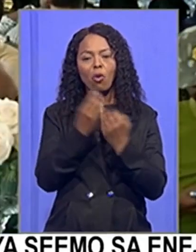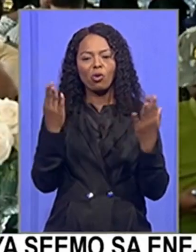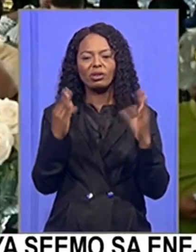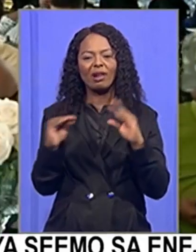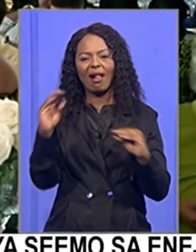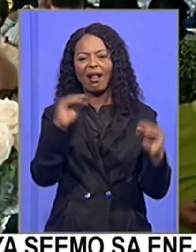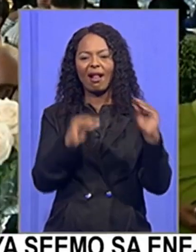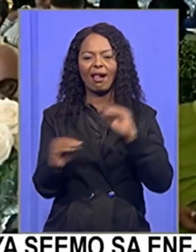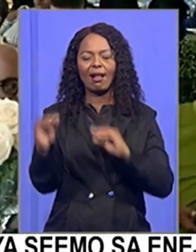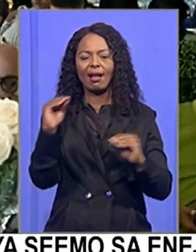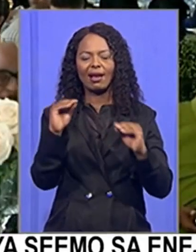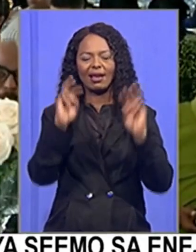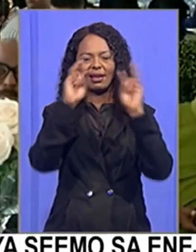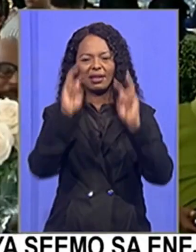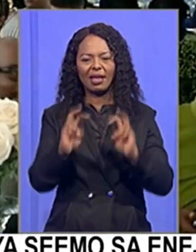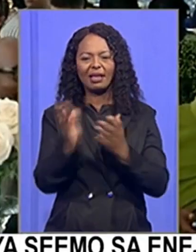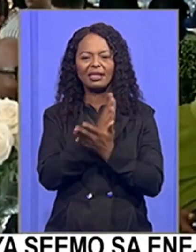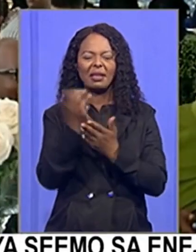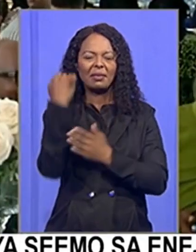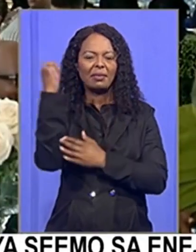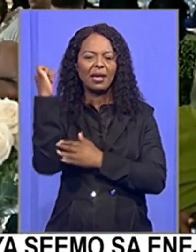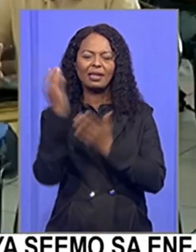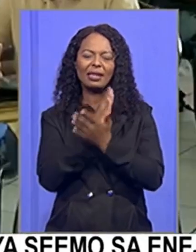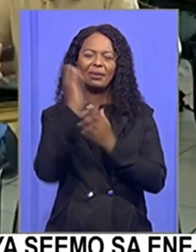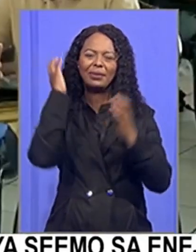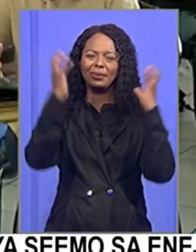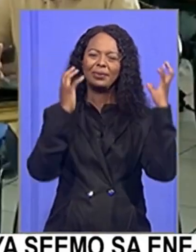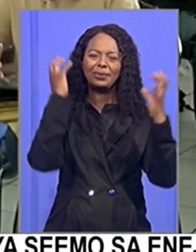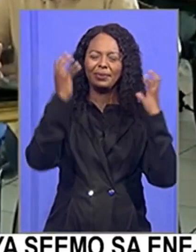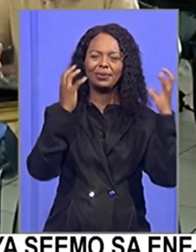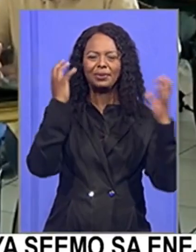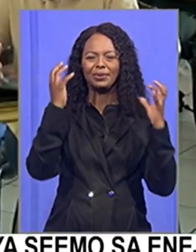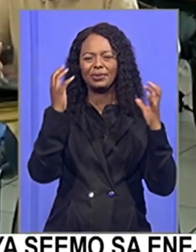le tshireletsego ya eneji e ka tlhakanya baagi ditlhogo le gore